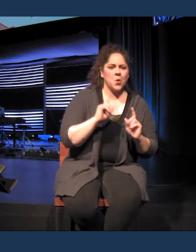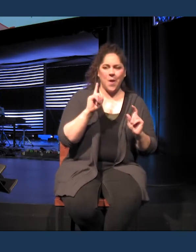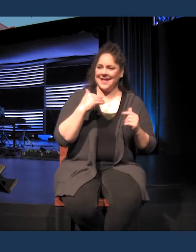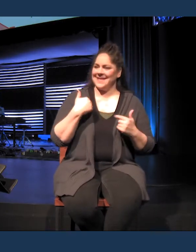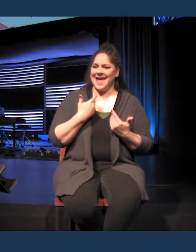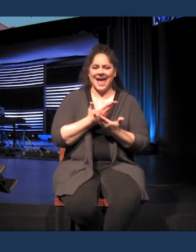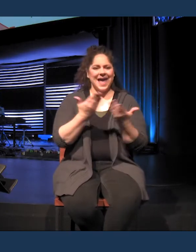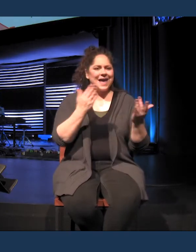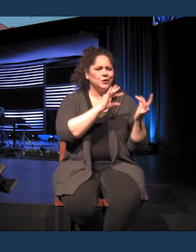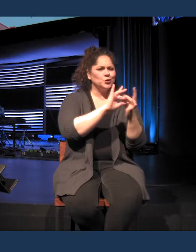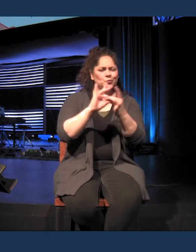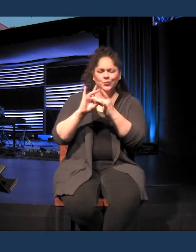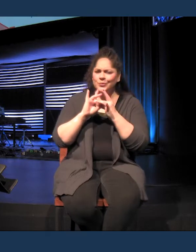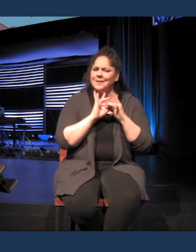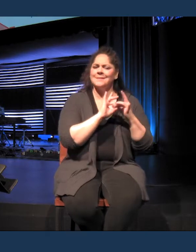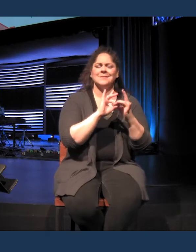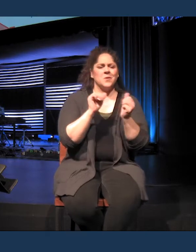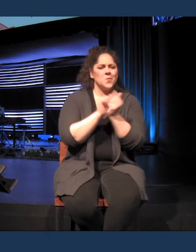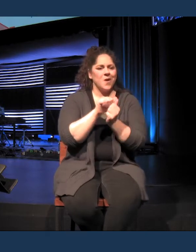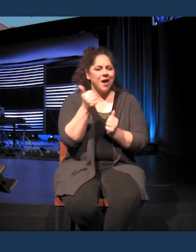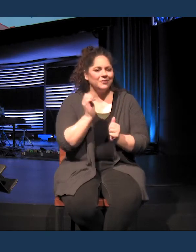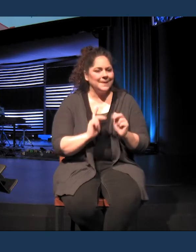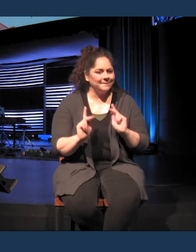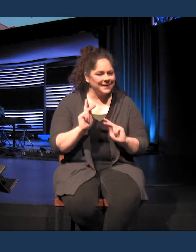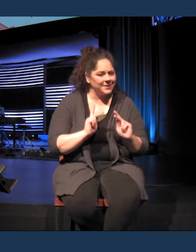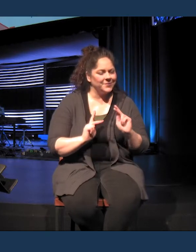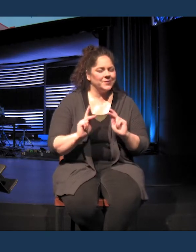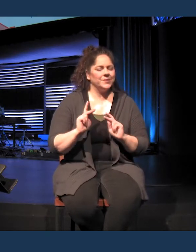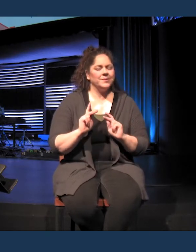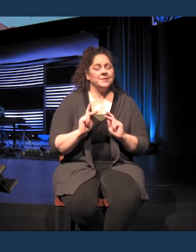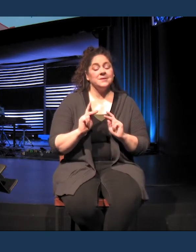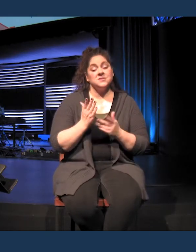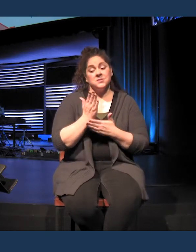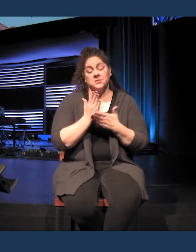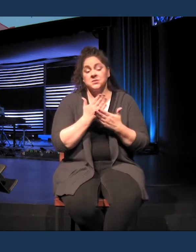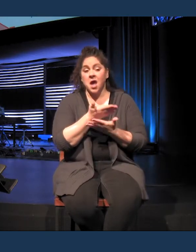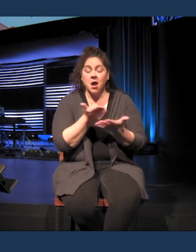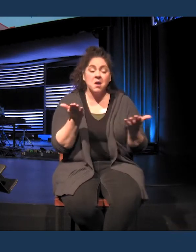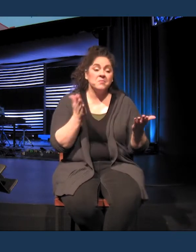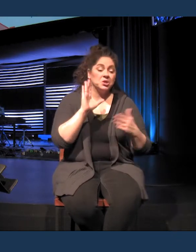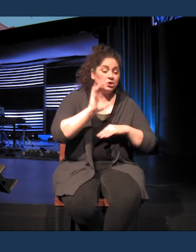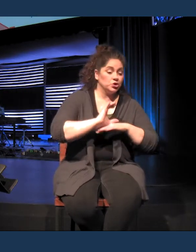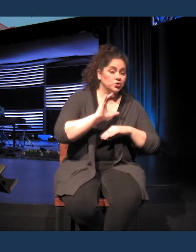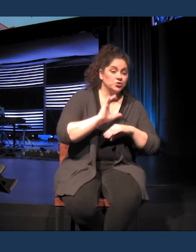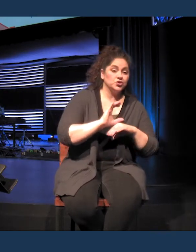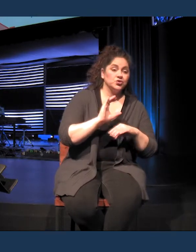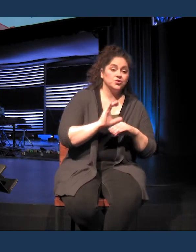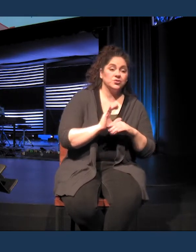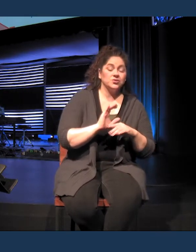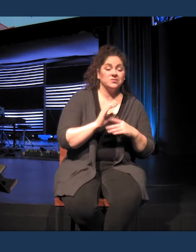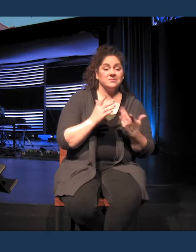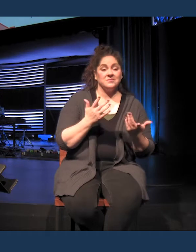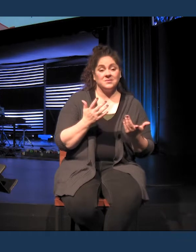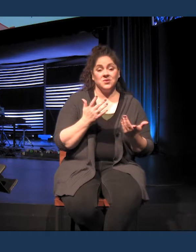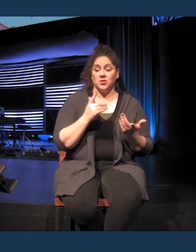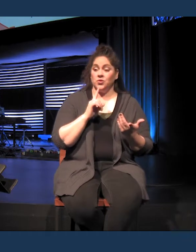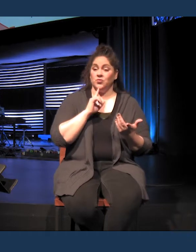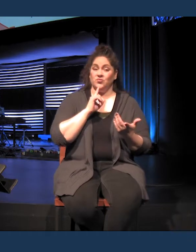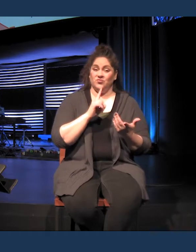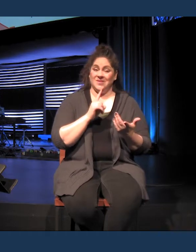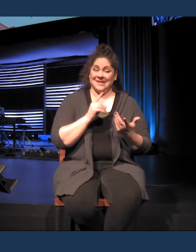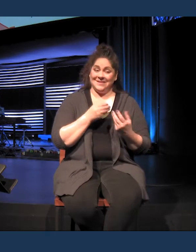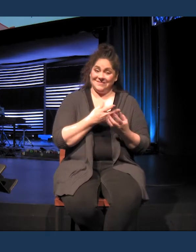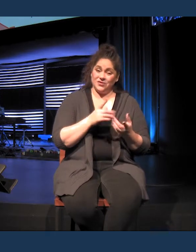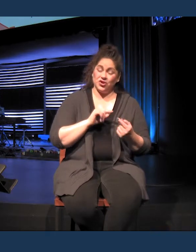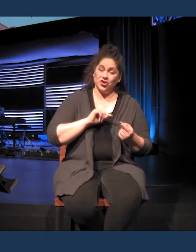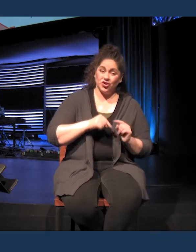relationship. It's where they find connection with other people. For some people, the church has been a great source of